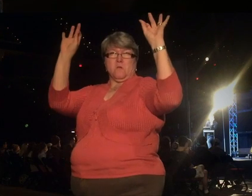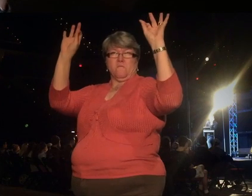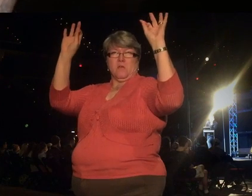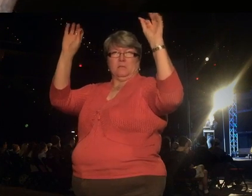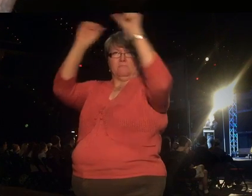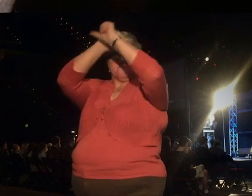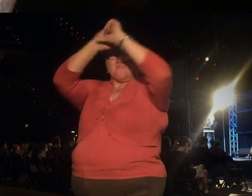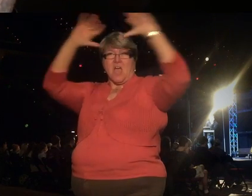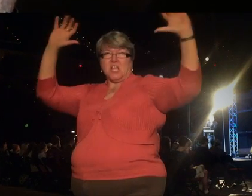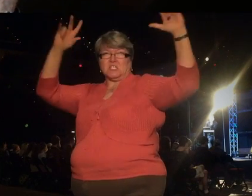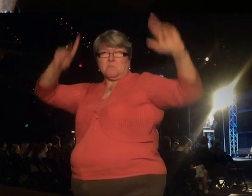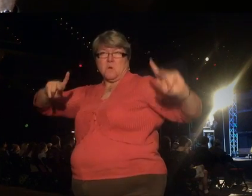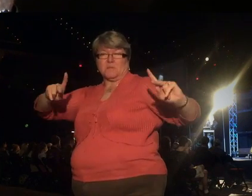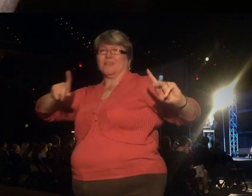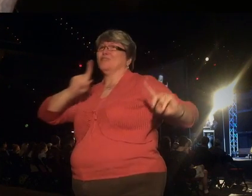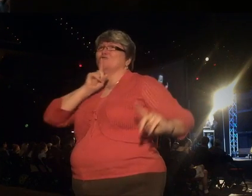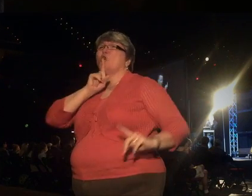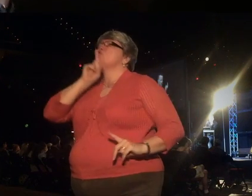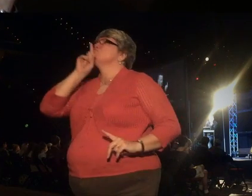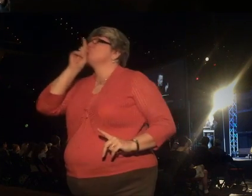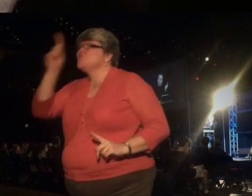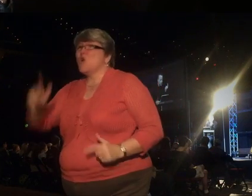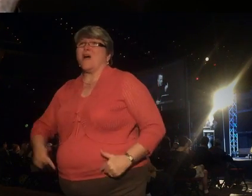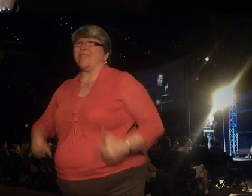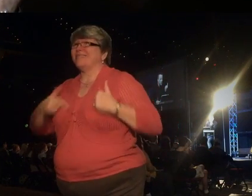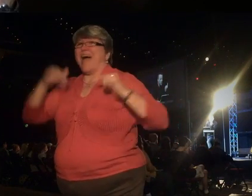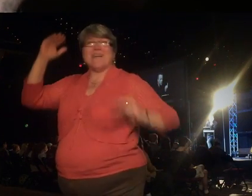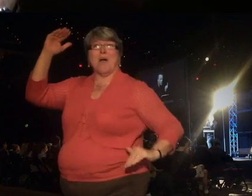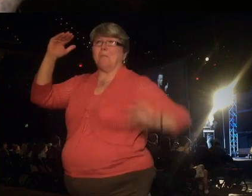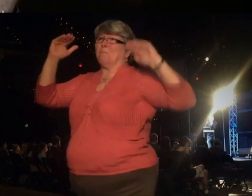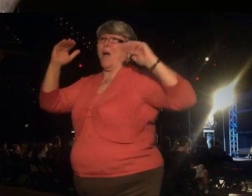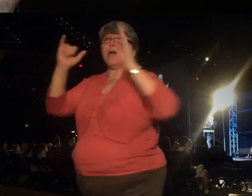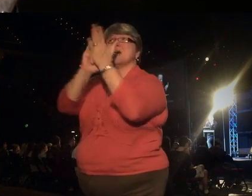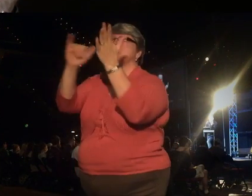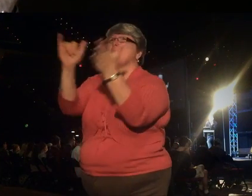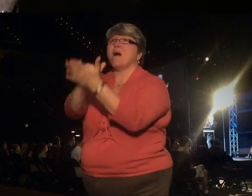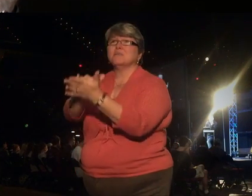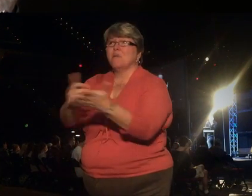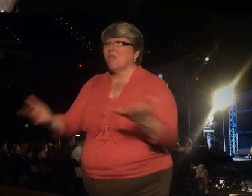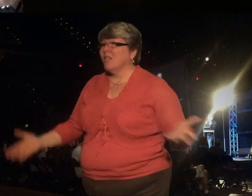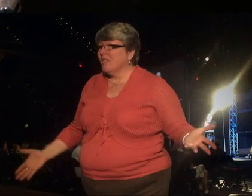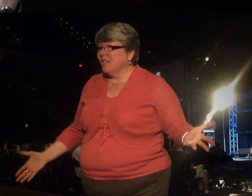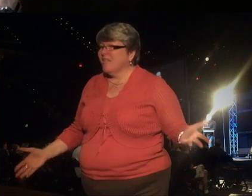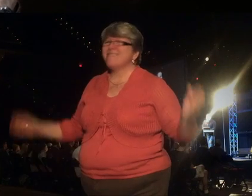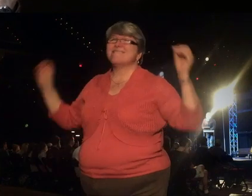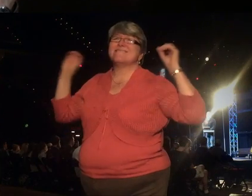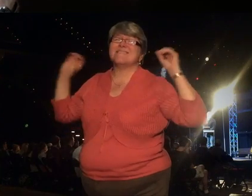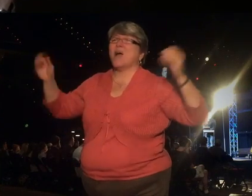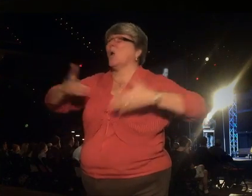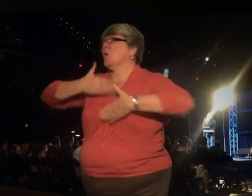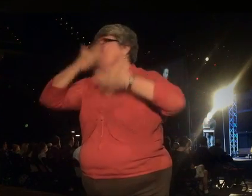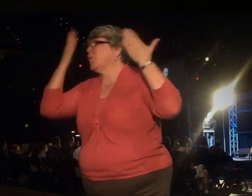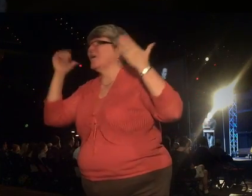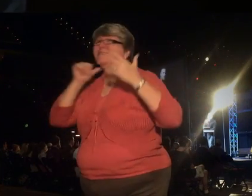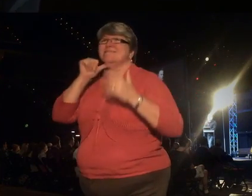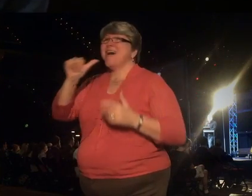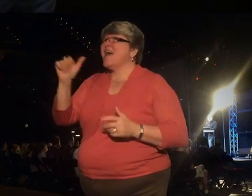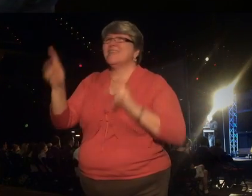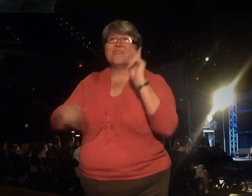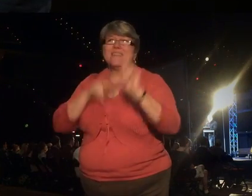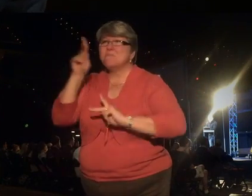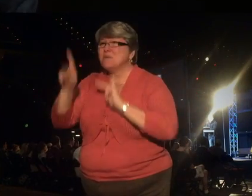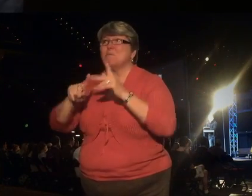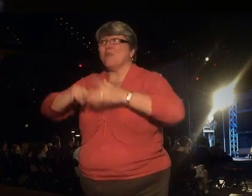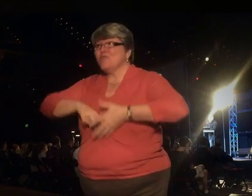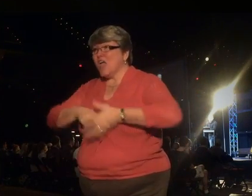person, no actual human being can measure up to that. Nobody can. Not even the people